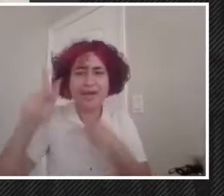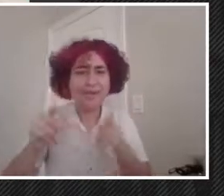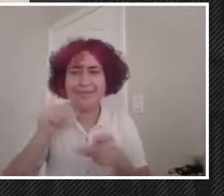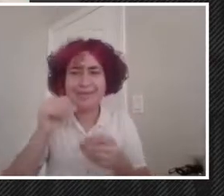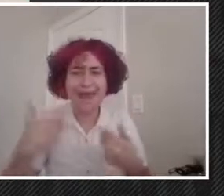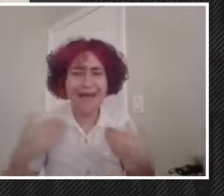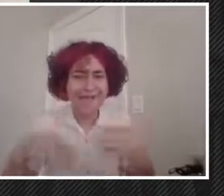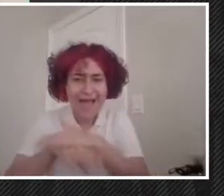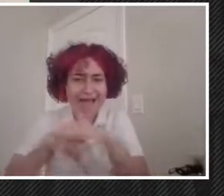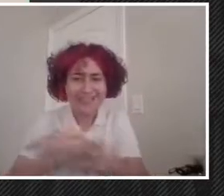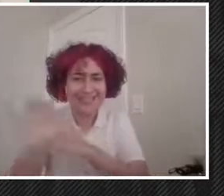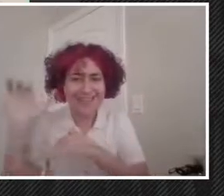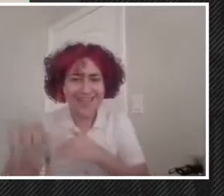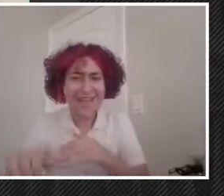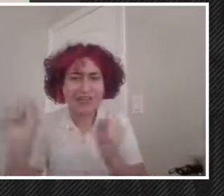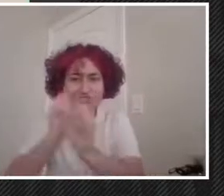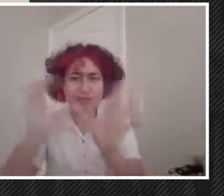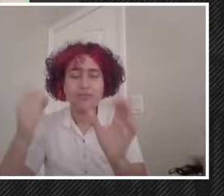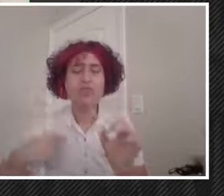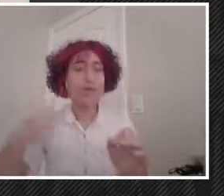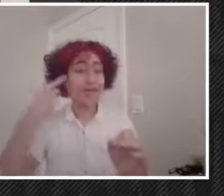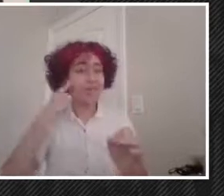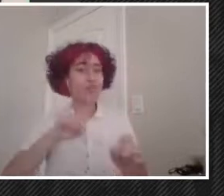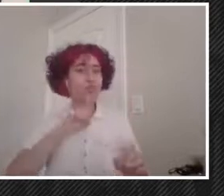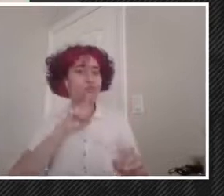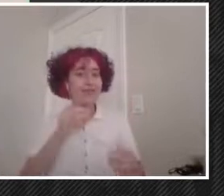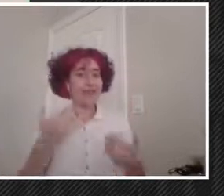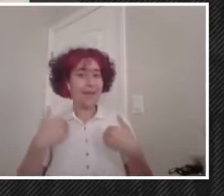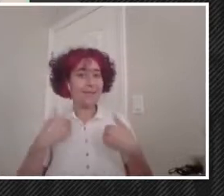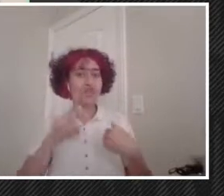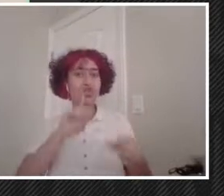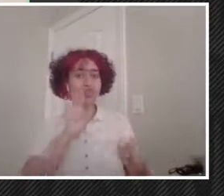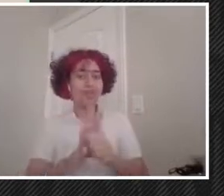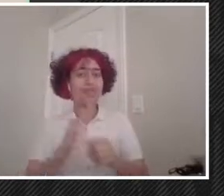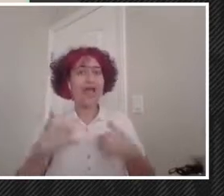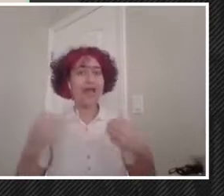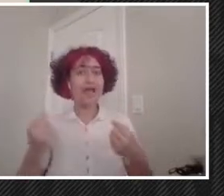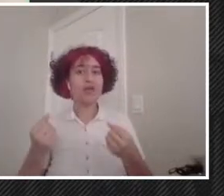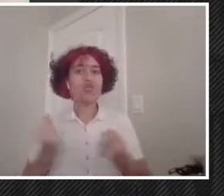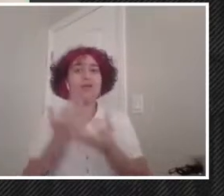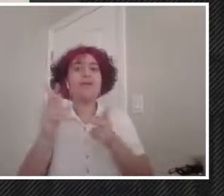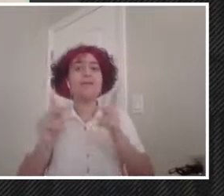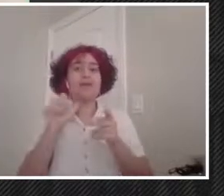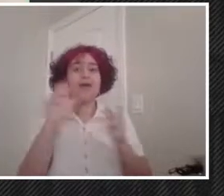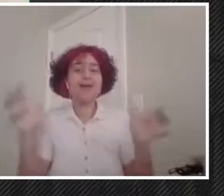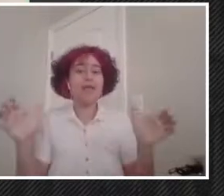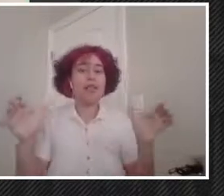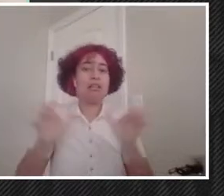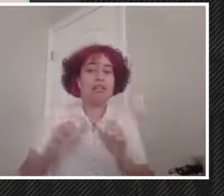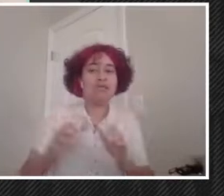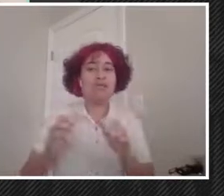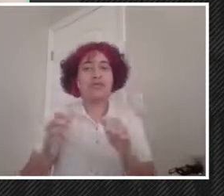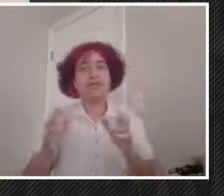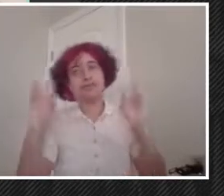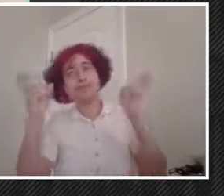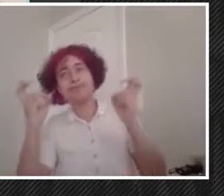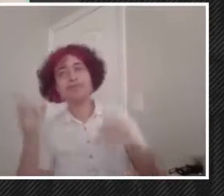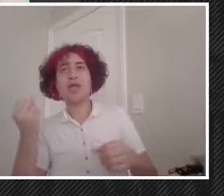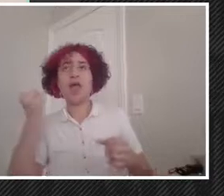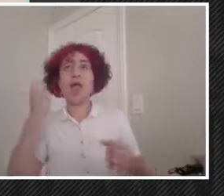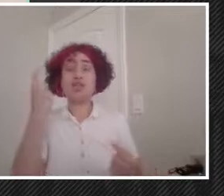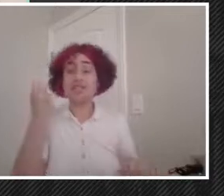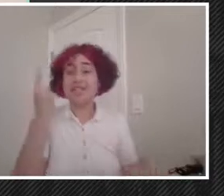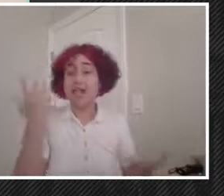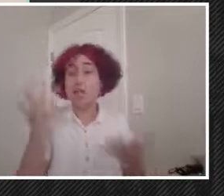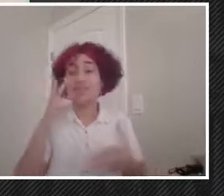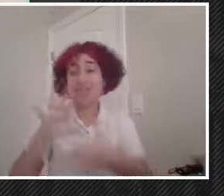to make sure that so many people are kind of lumped in and understand what's at the core of it, we have to center the narratives